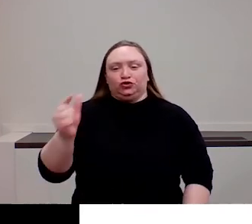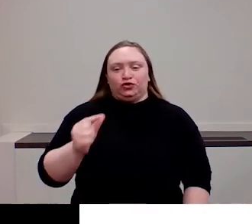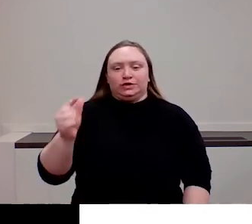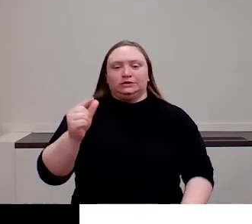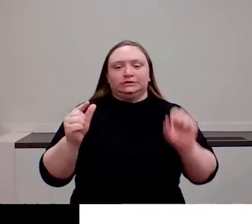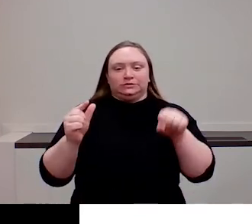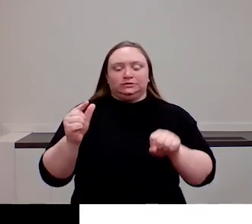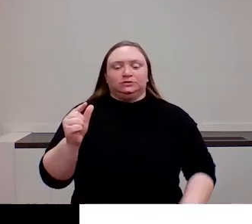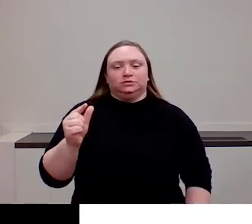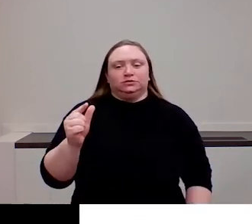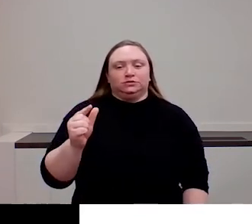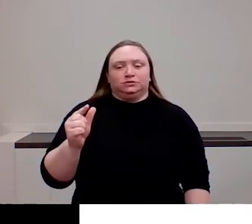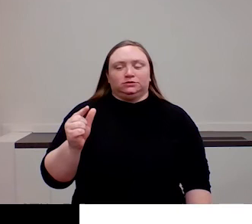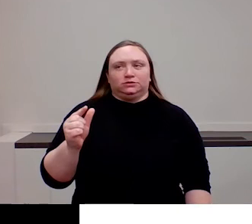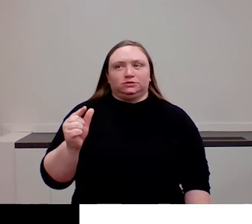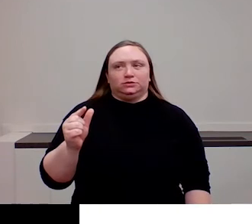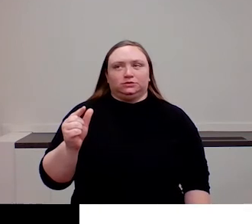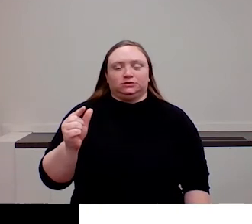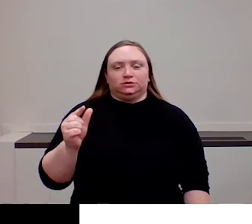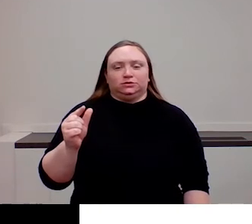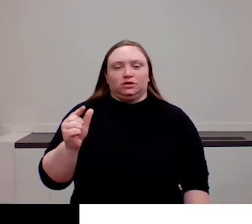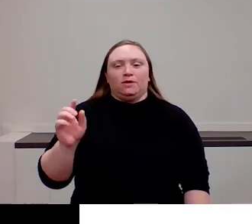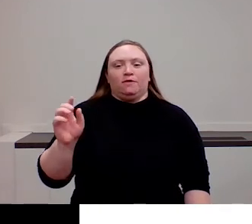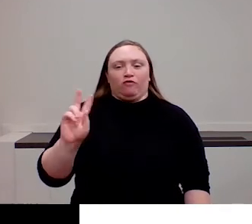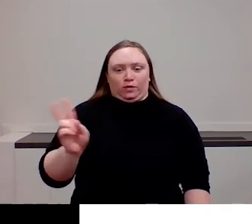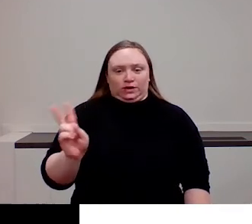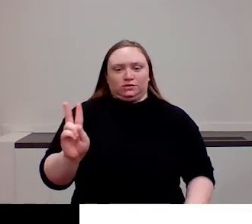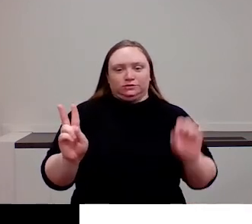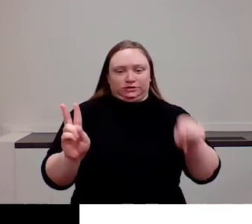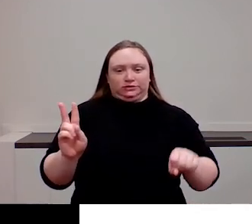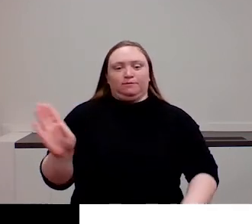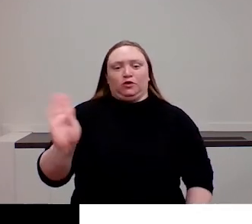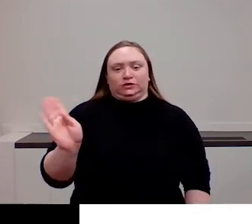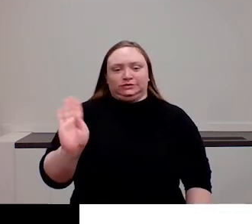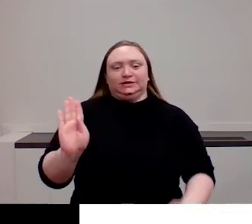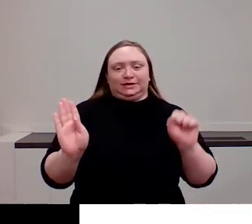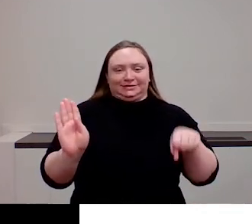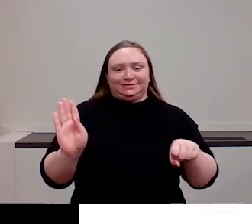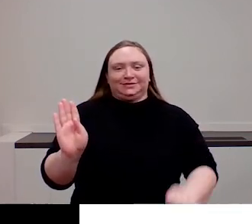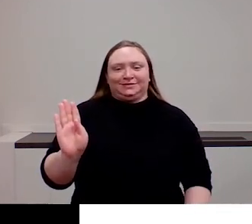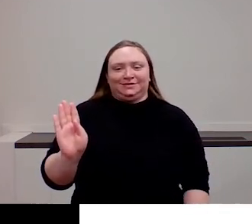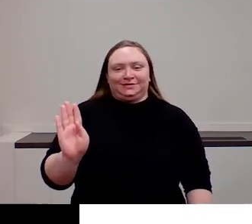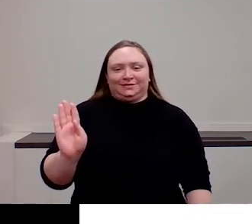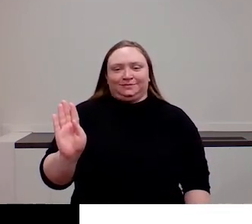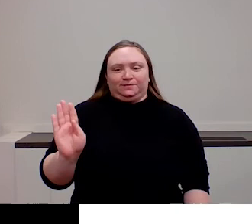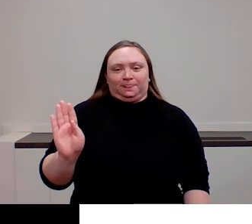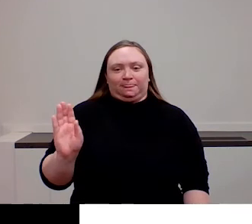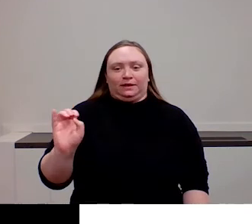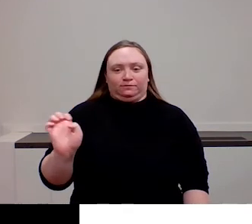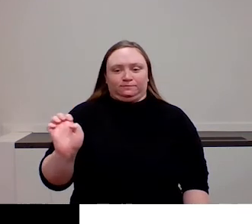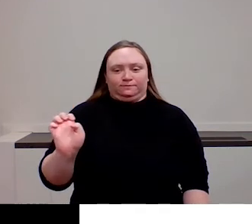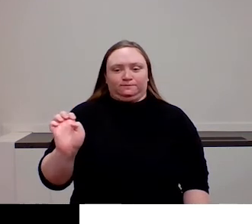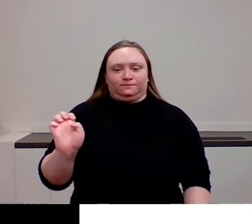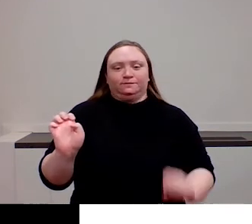Mrs. Gherkin, Yes. Mrs. Barwick, Yes. Ms. Barnes, Yes. Mrs.